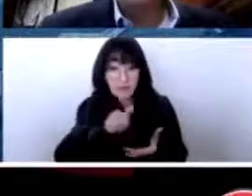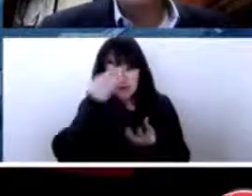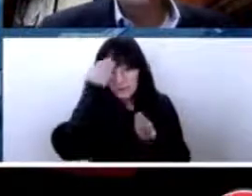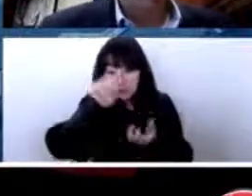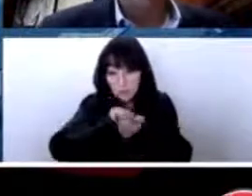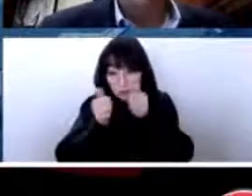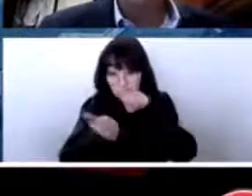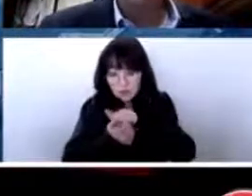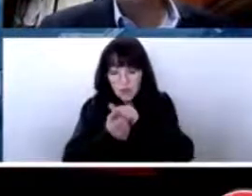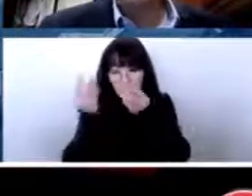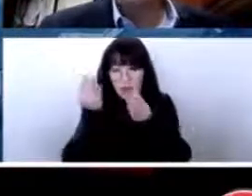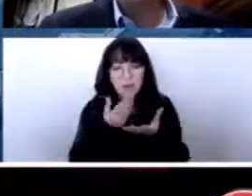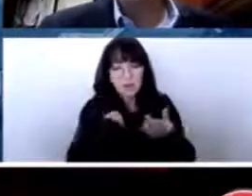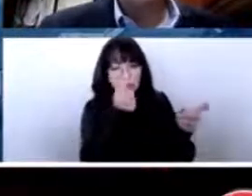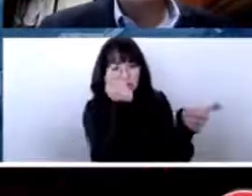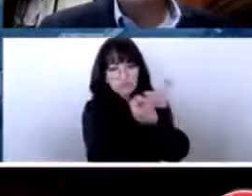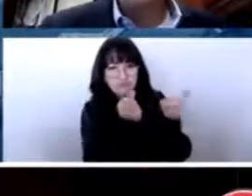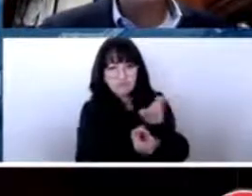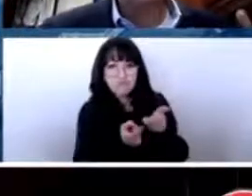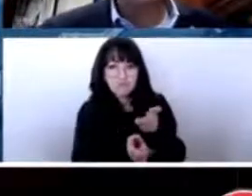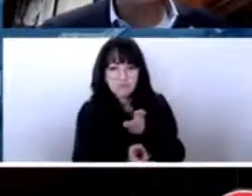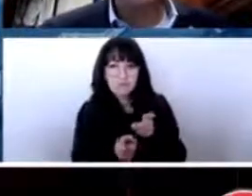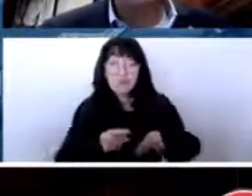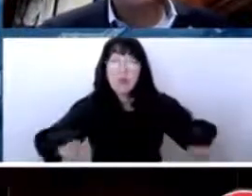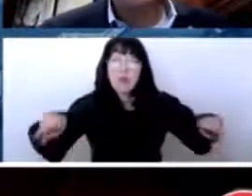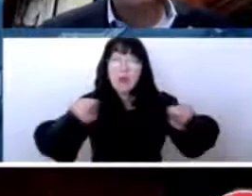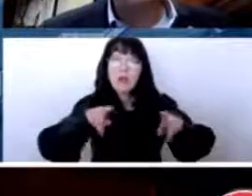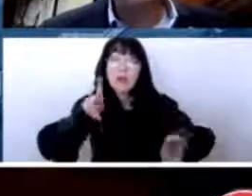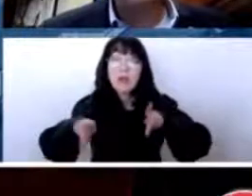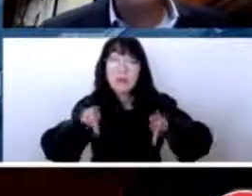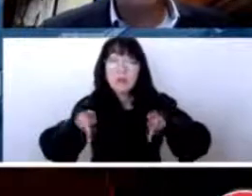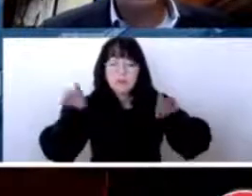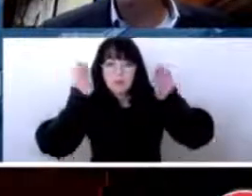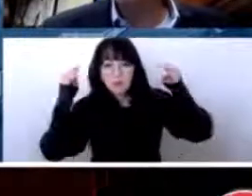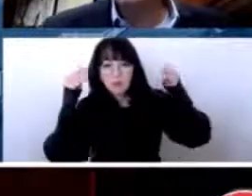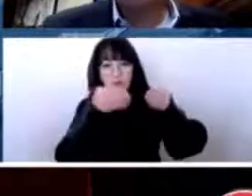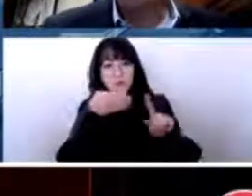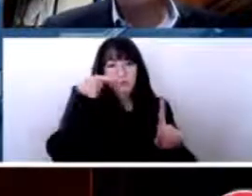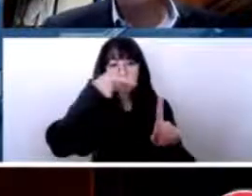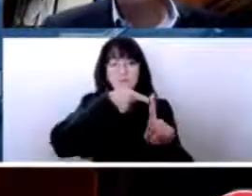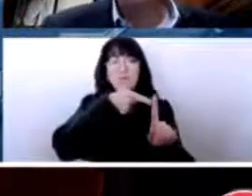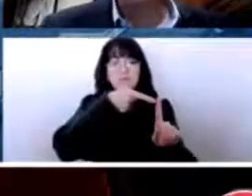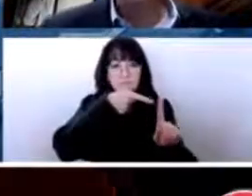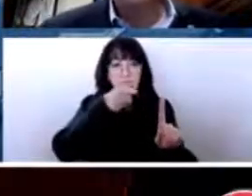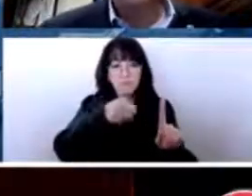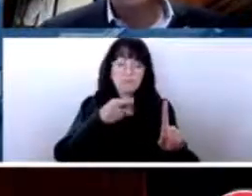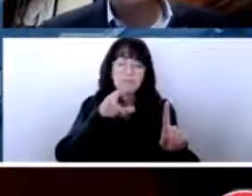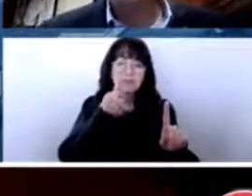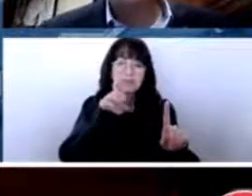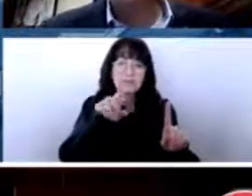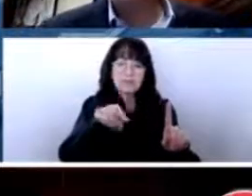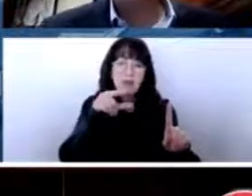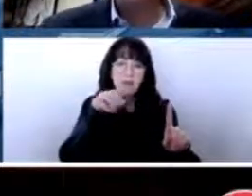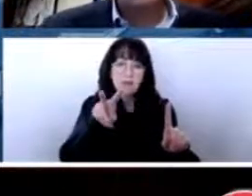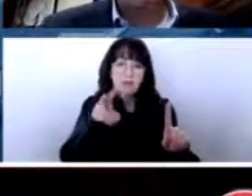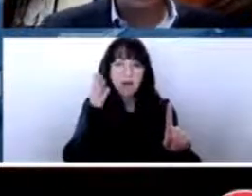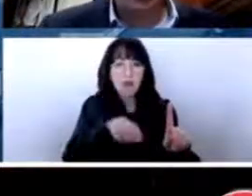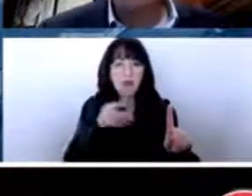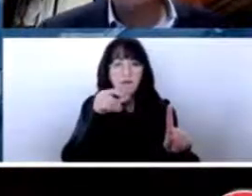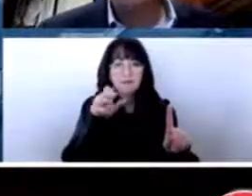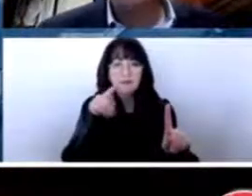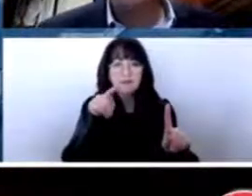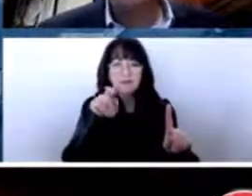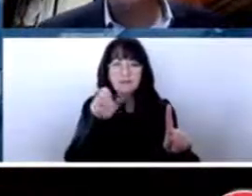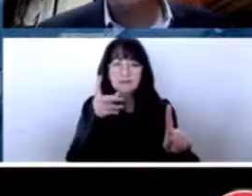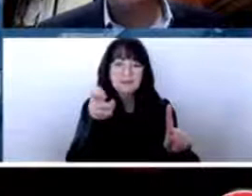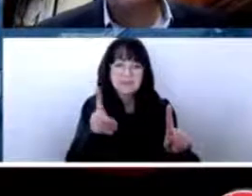That will be kind of the one place you could go. We don't want to be distributing a document that gets posted to social media or emailed